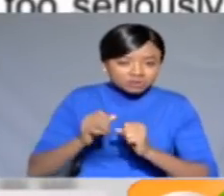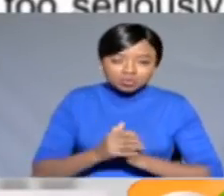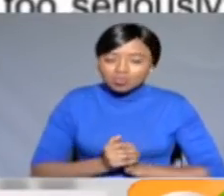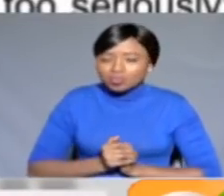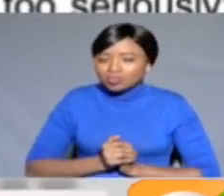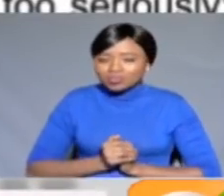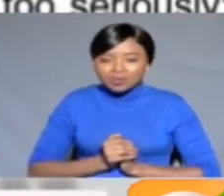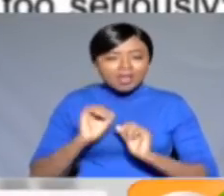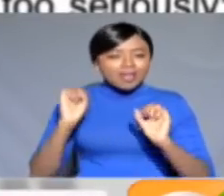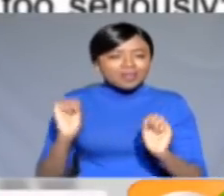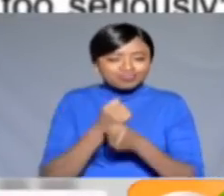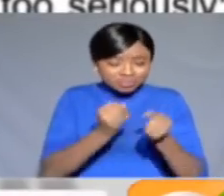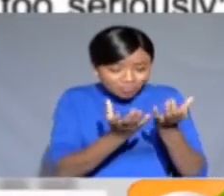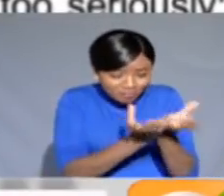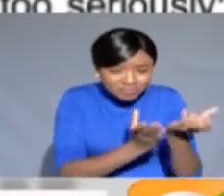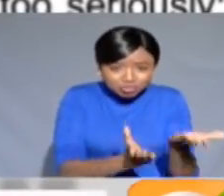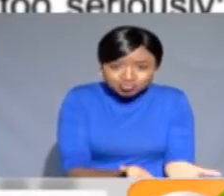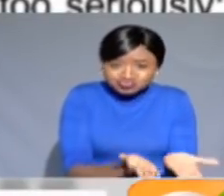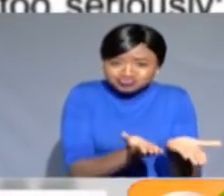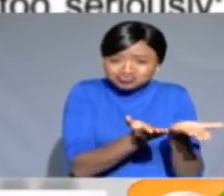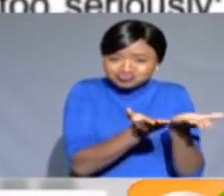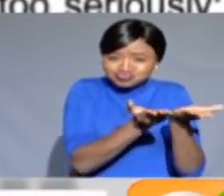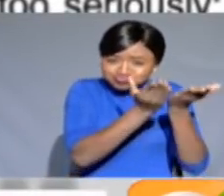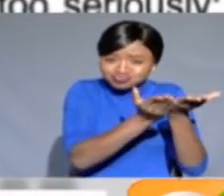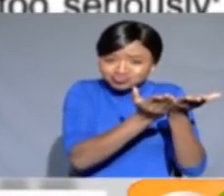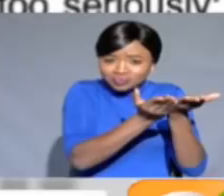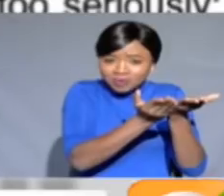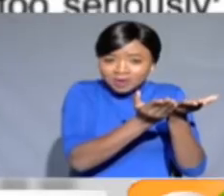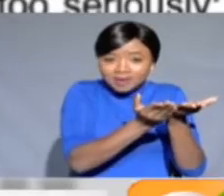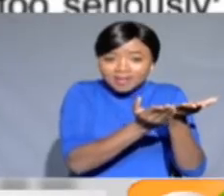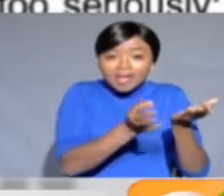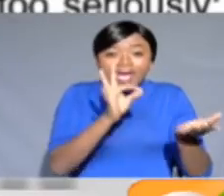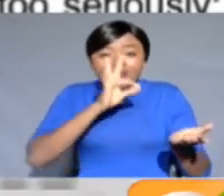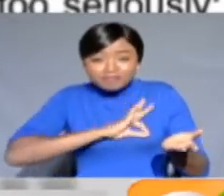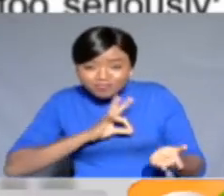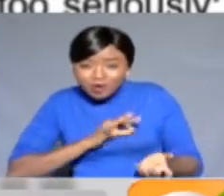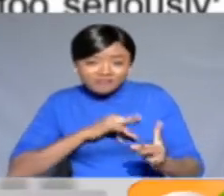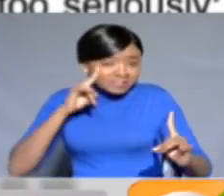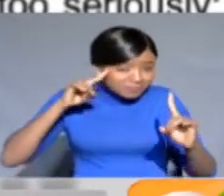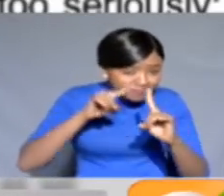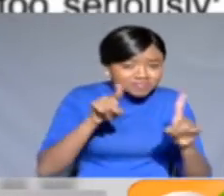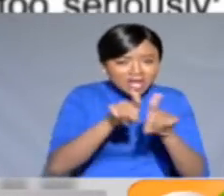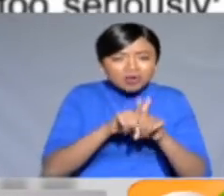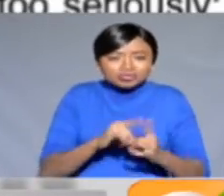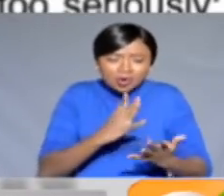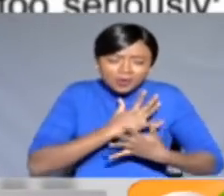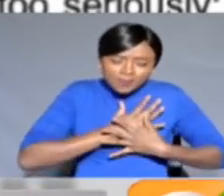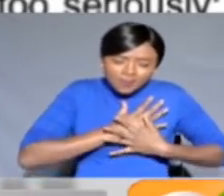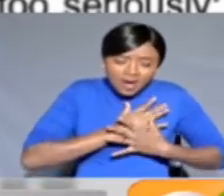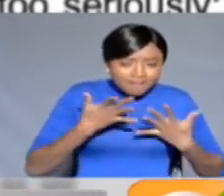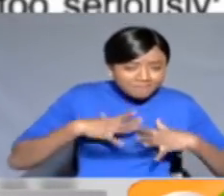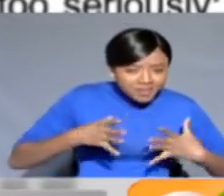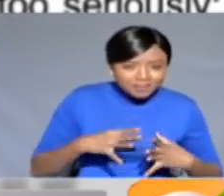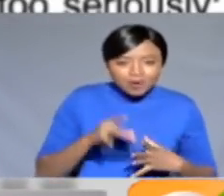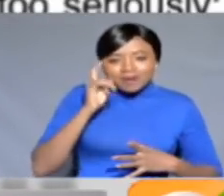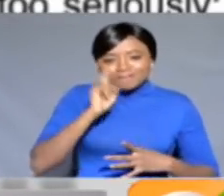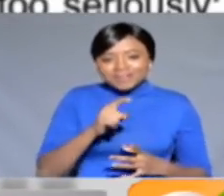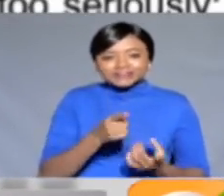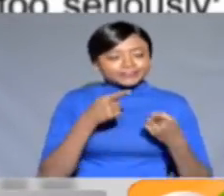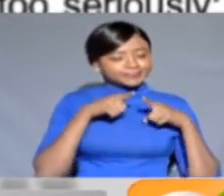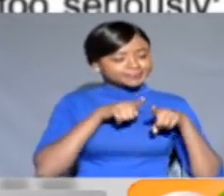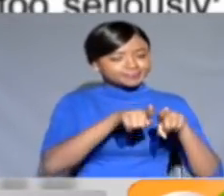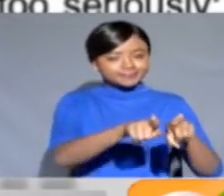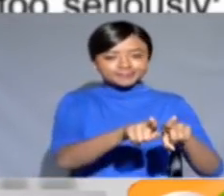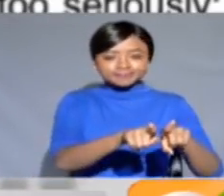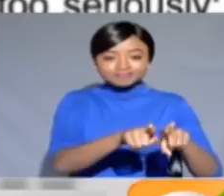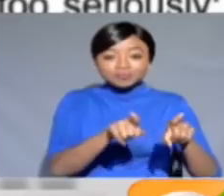not impossible for a business to do good and be good. That profitability, purpose, and a heart for people did not have to be mutually exclusive. He